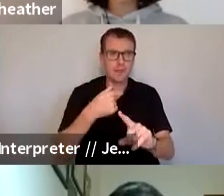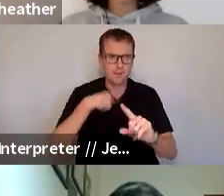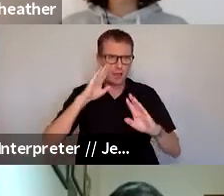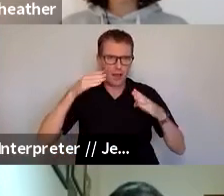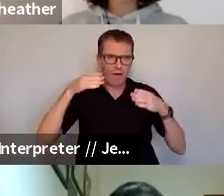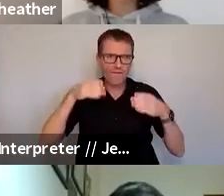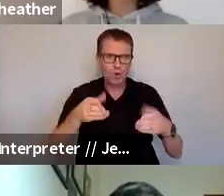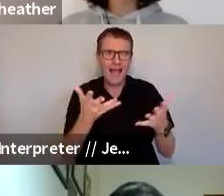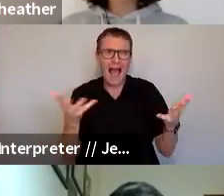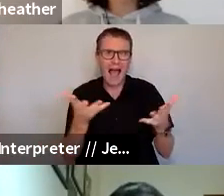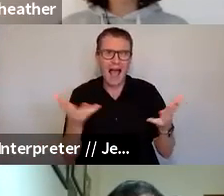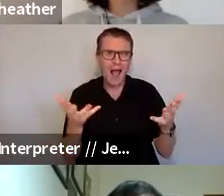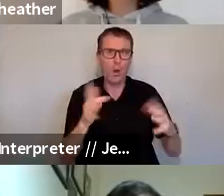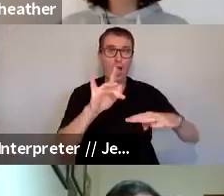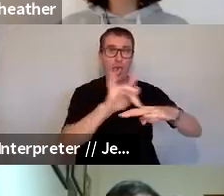be accessible